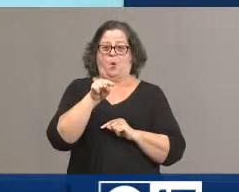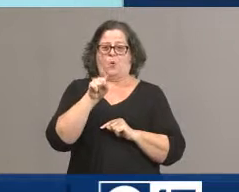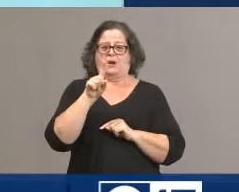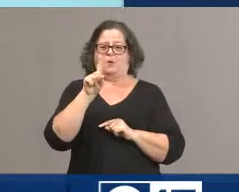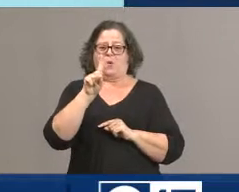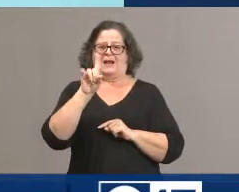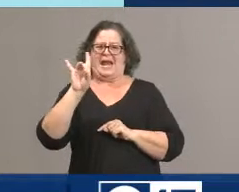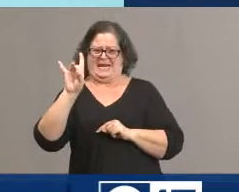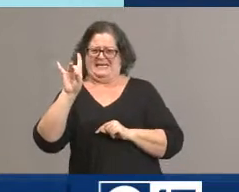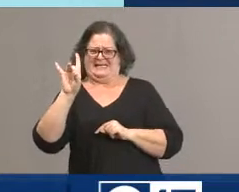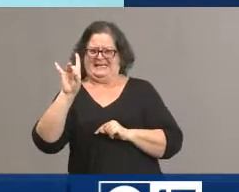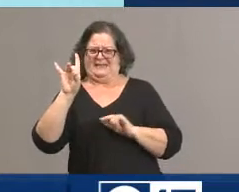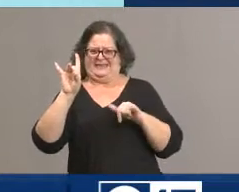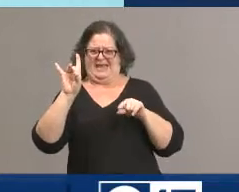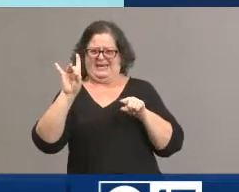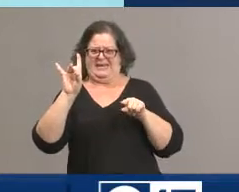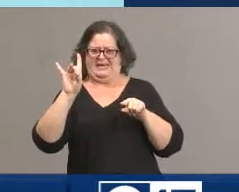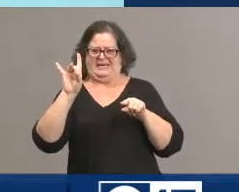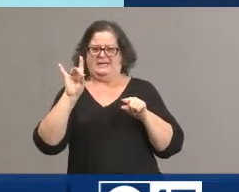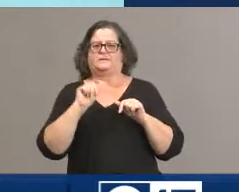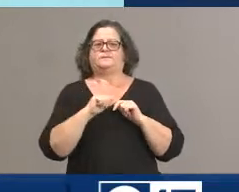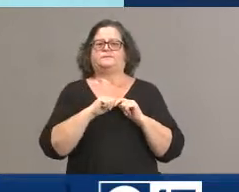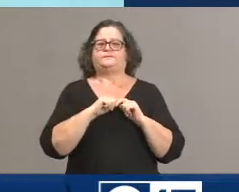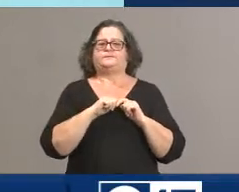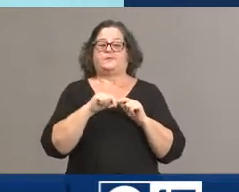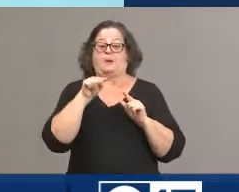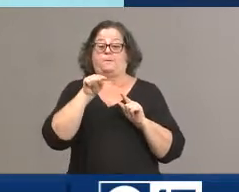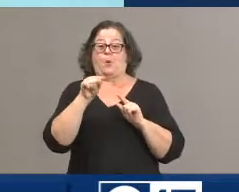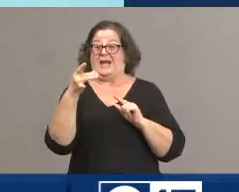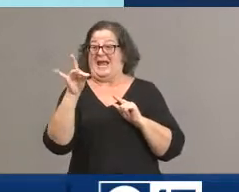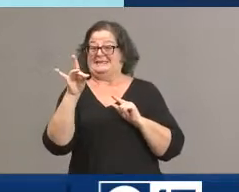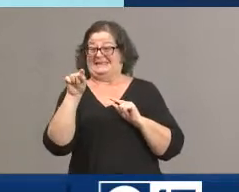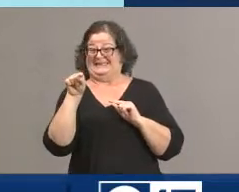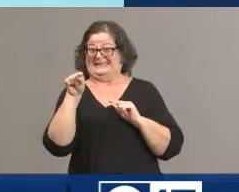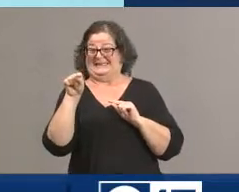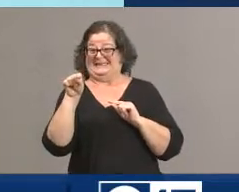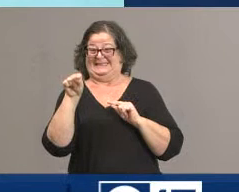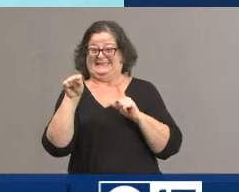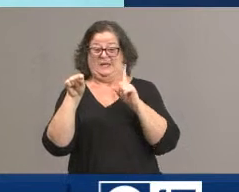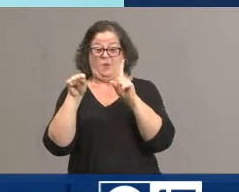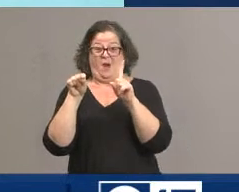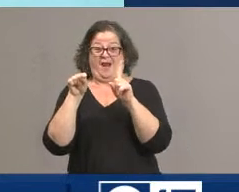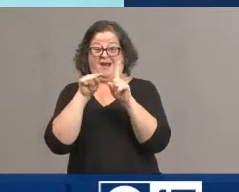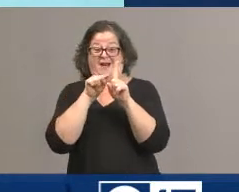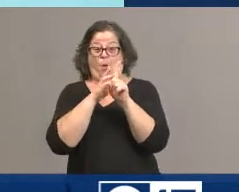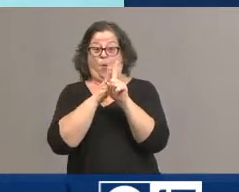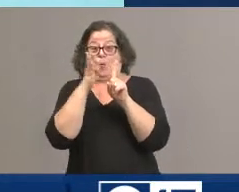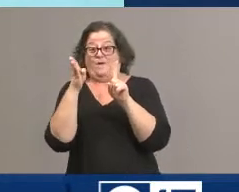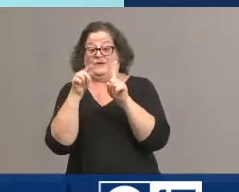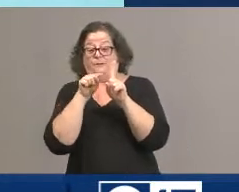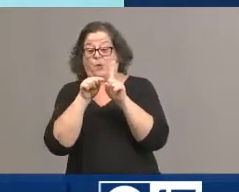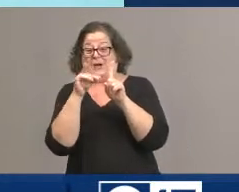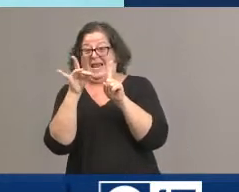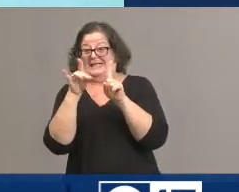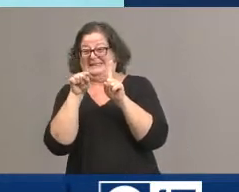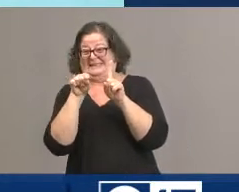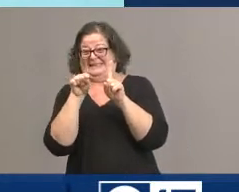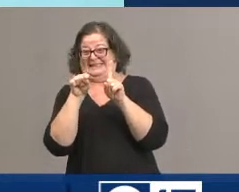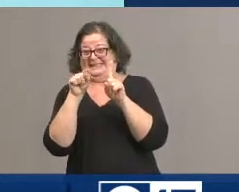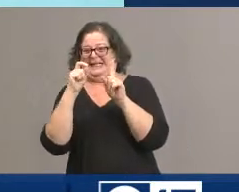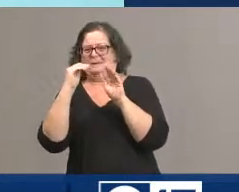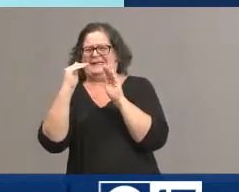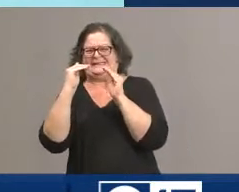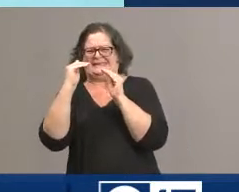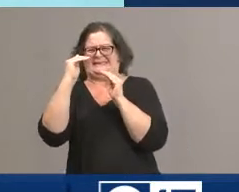points over 1. It wasn't that long ago that Arizona was under 1. And for those of you